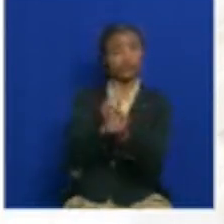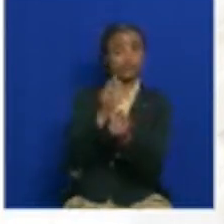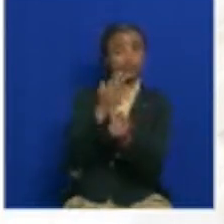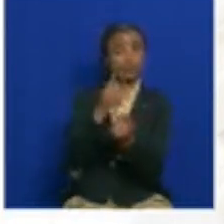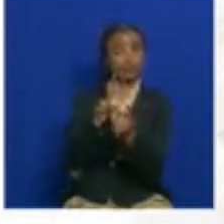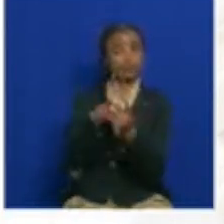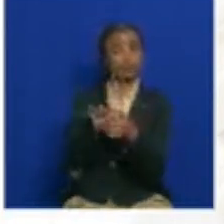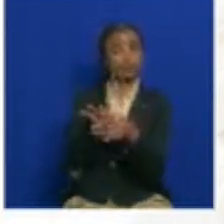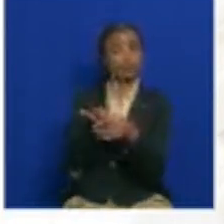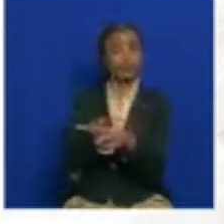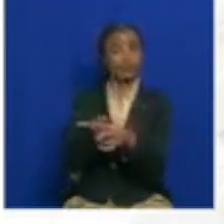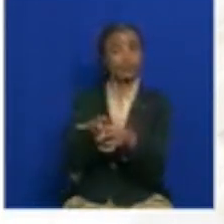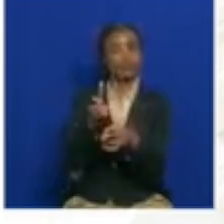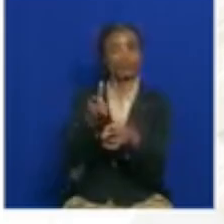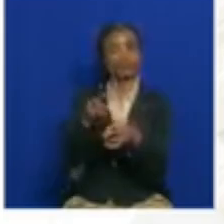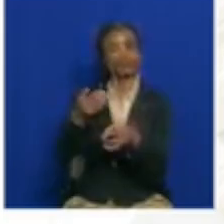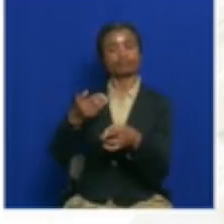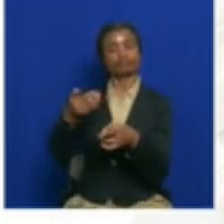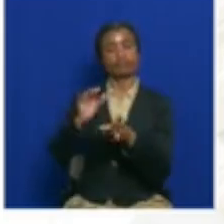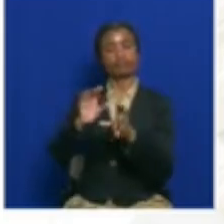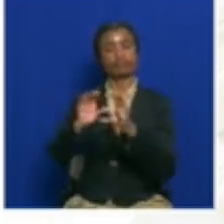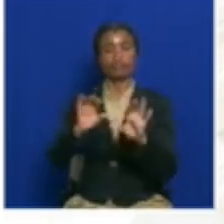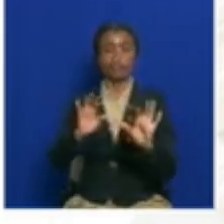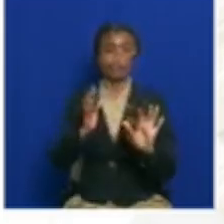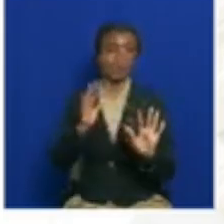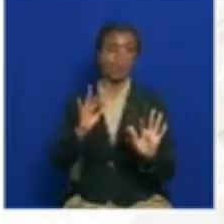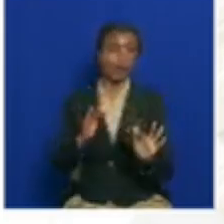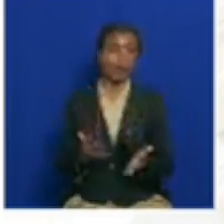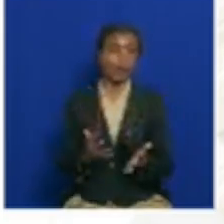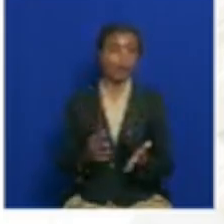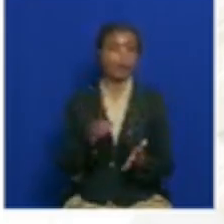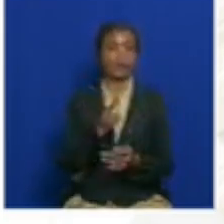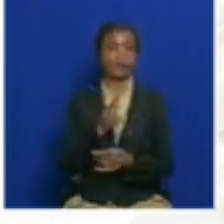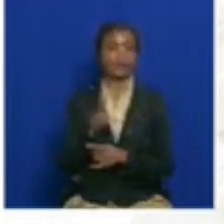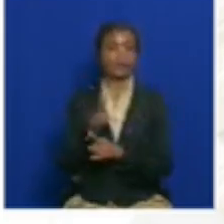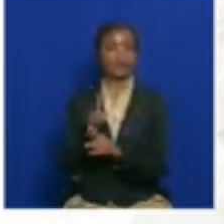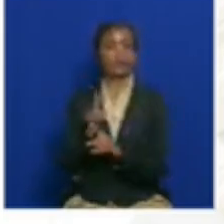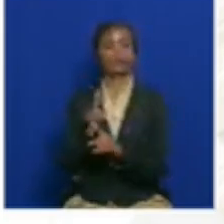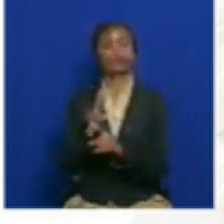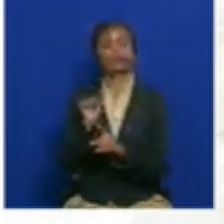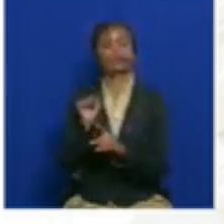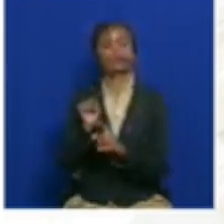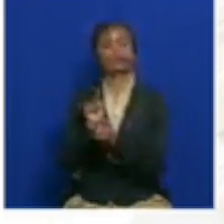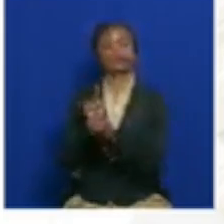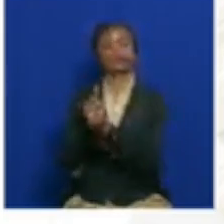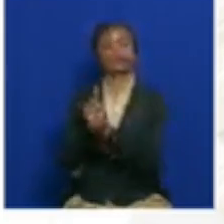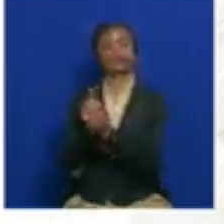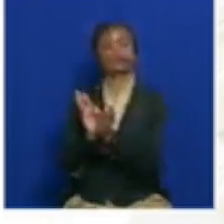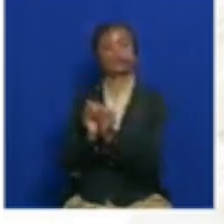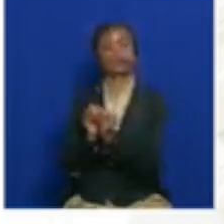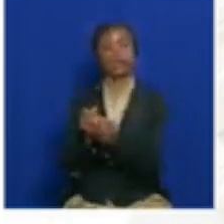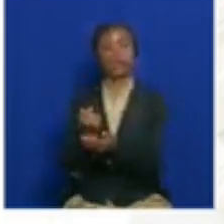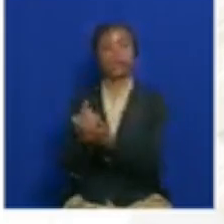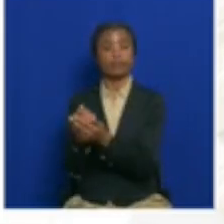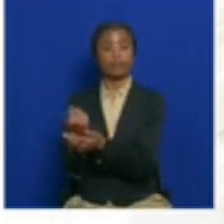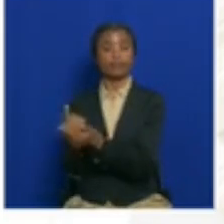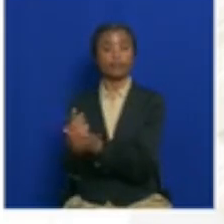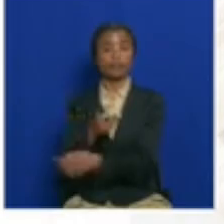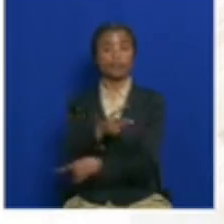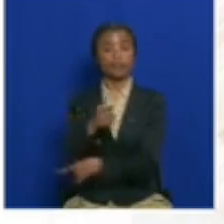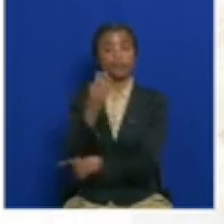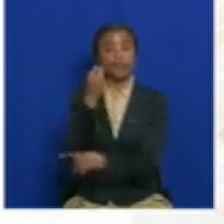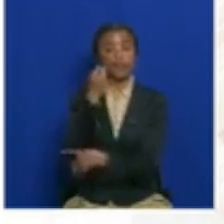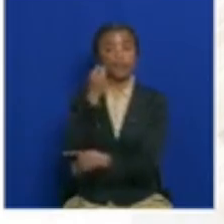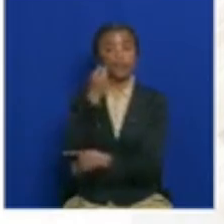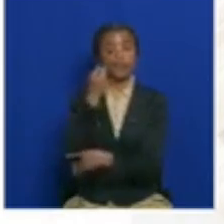of communications, the nature, extent, and frequency of physical meetings, whether you have exchanged information with such persons,